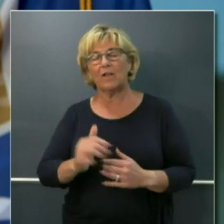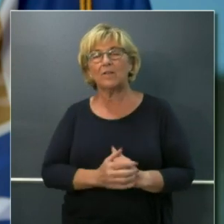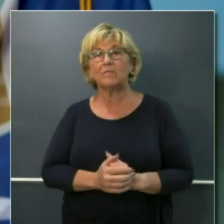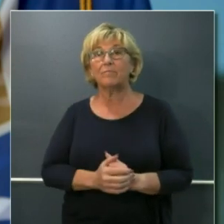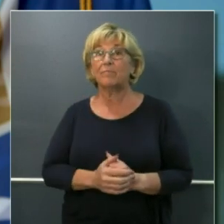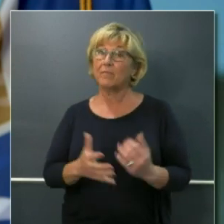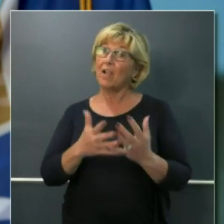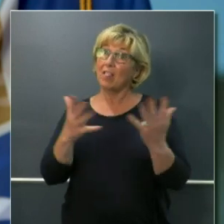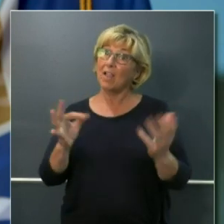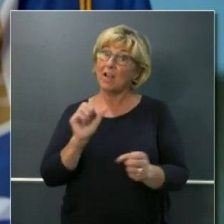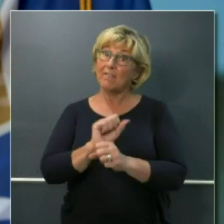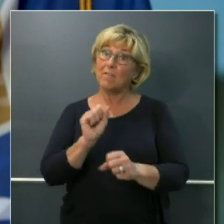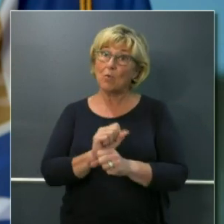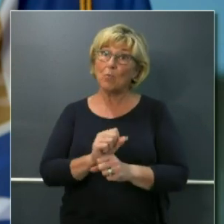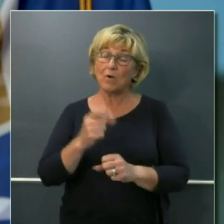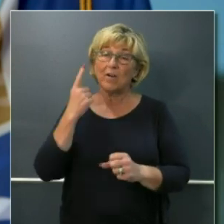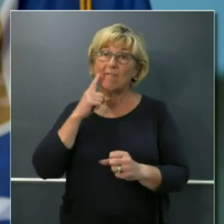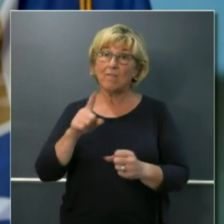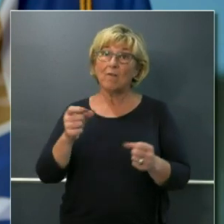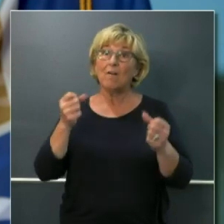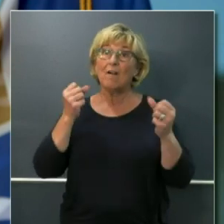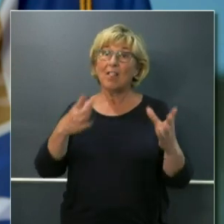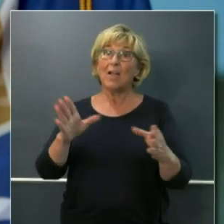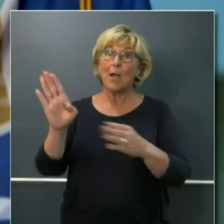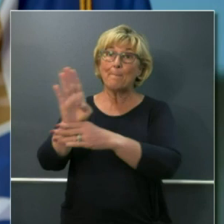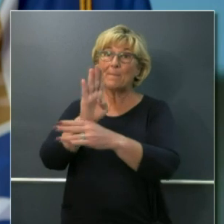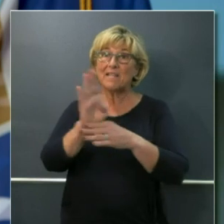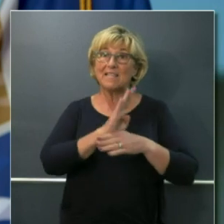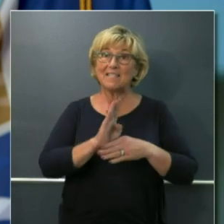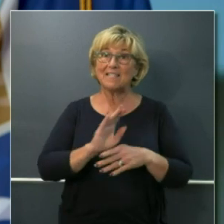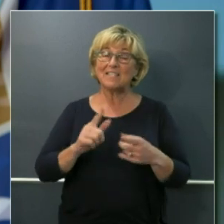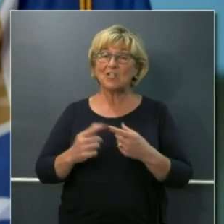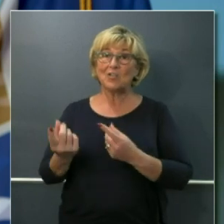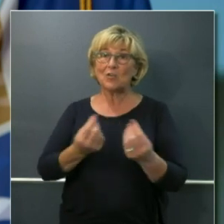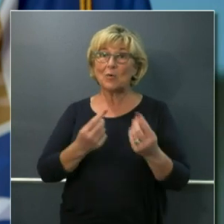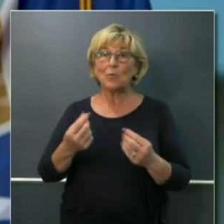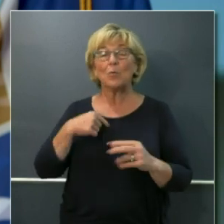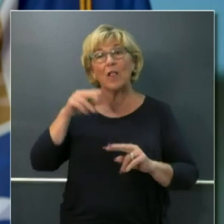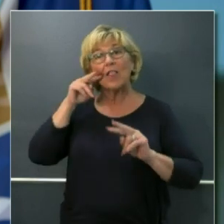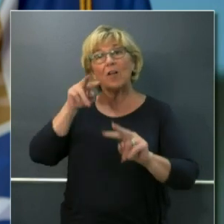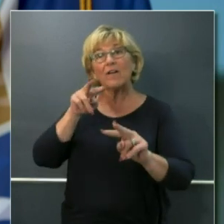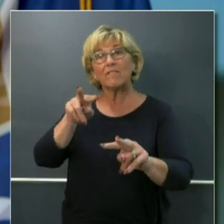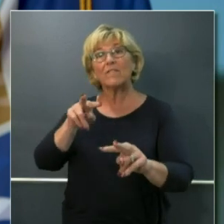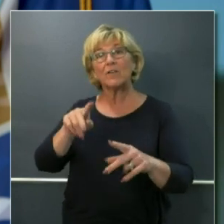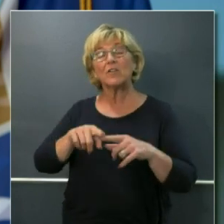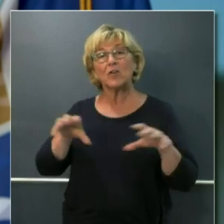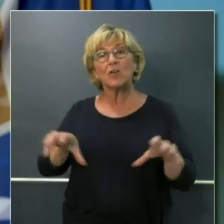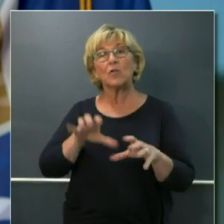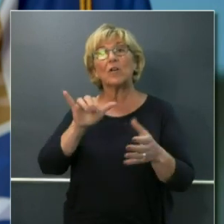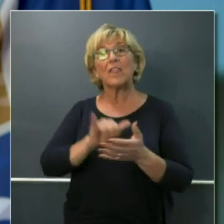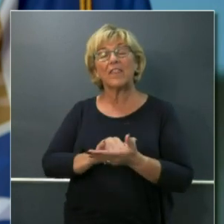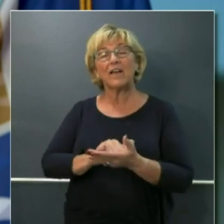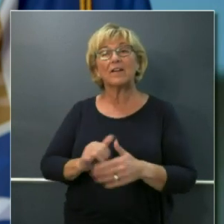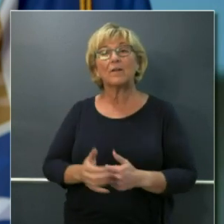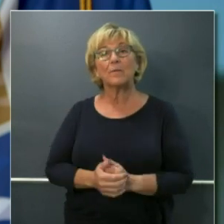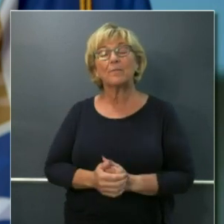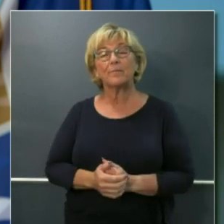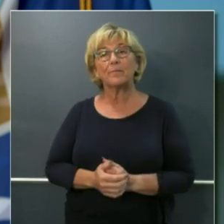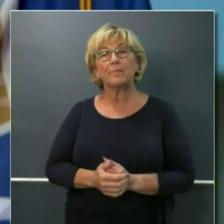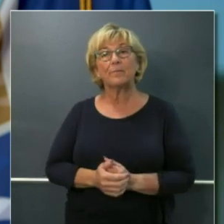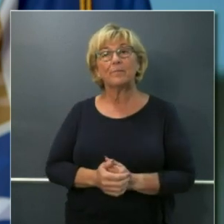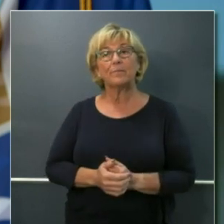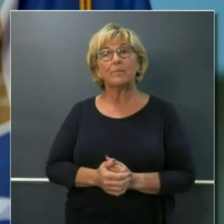lot of work for a lot of sectors of our economy to do in the next few weeks. We look forward to doing that with them, and